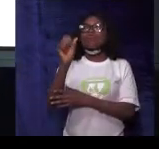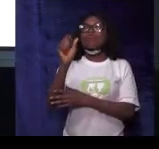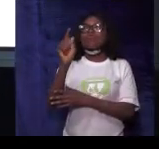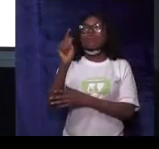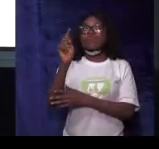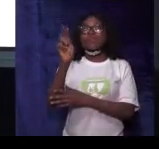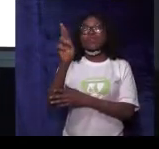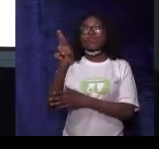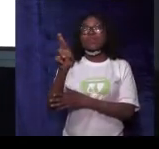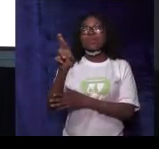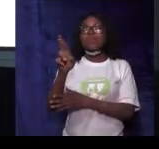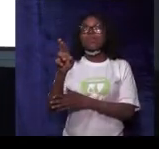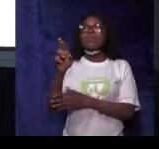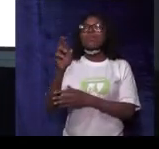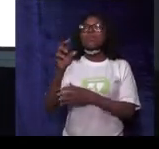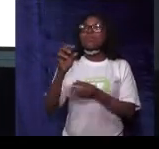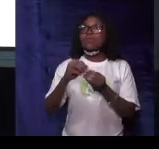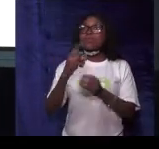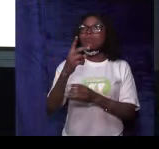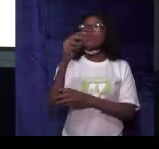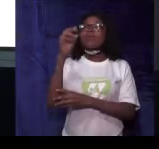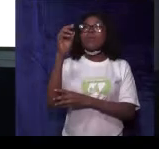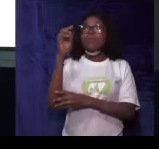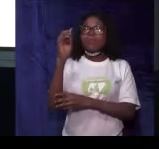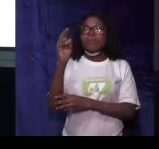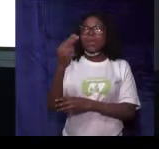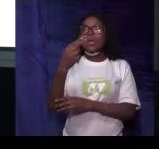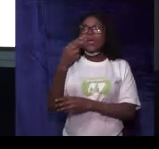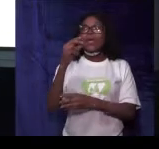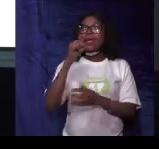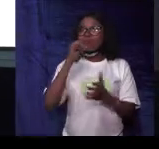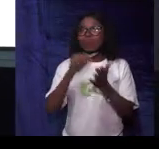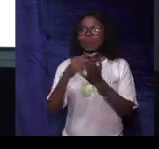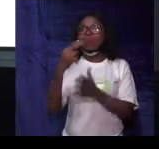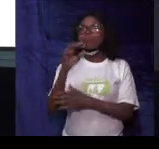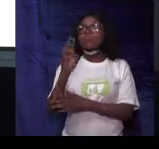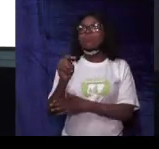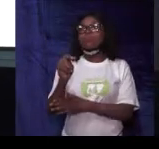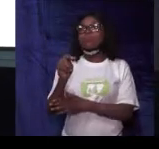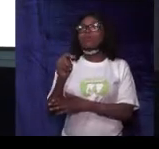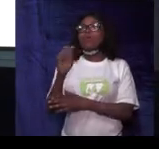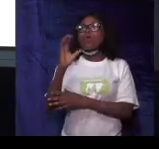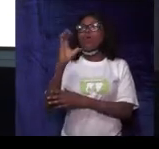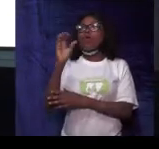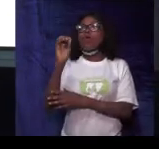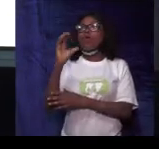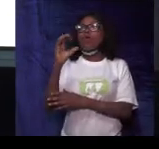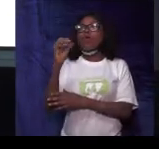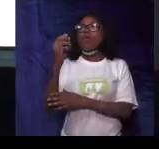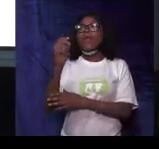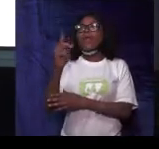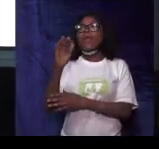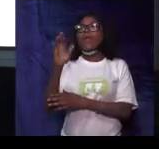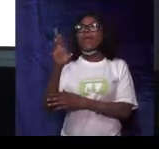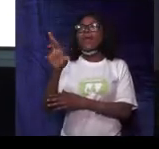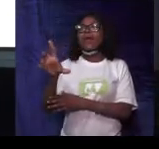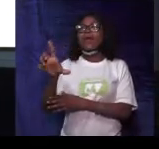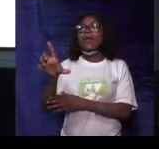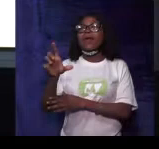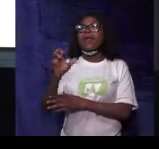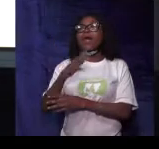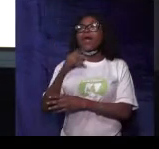dash. Option A, rooster. B, hen. C,